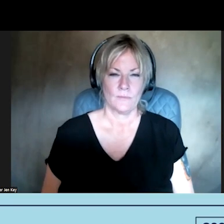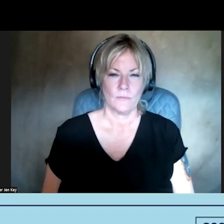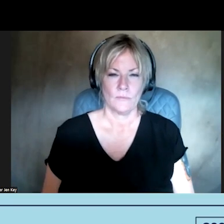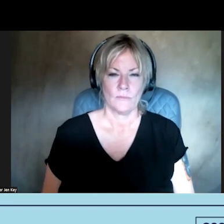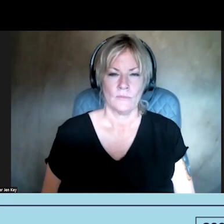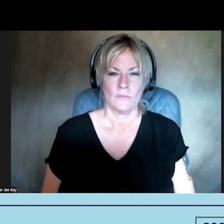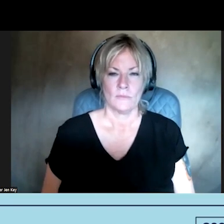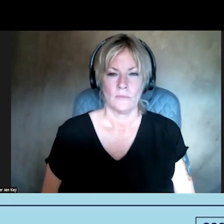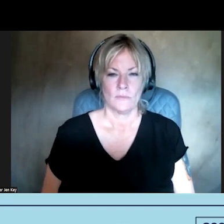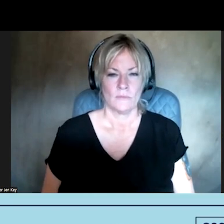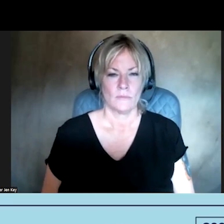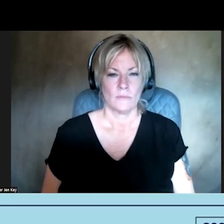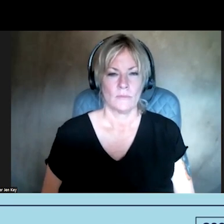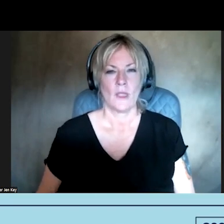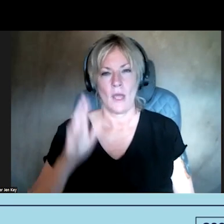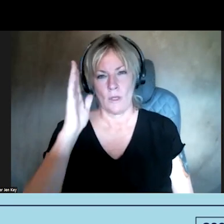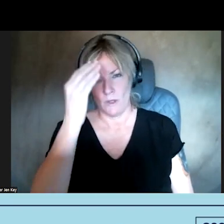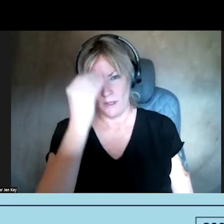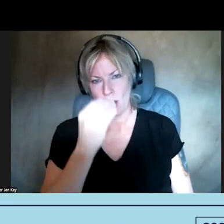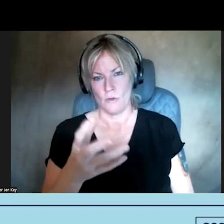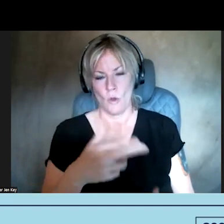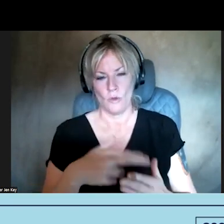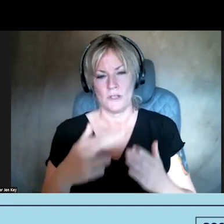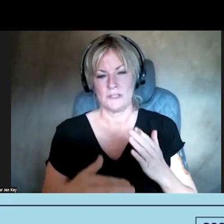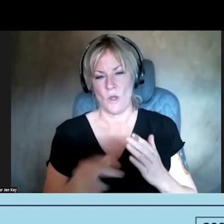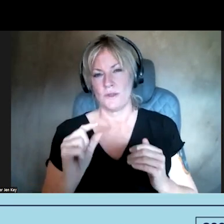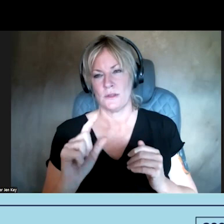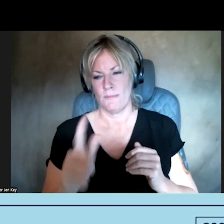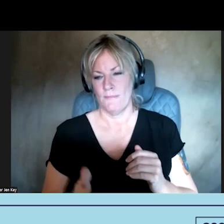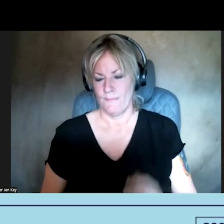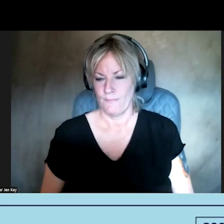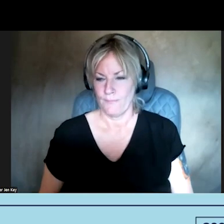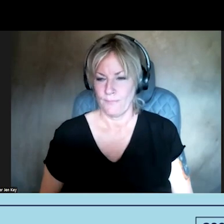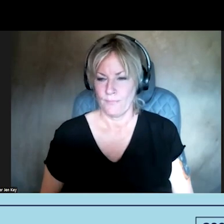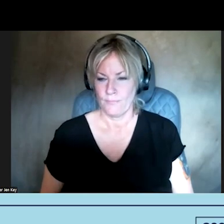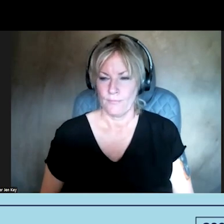And we'll compile and give you results a little bit later on.